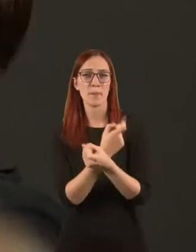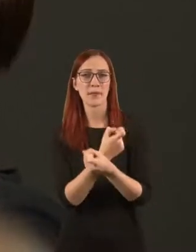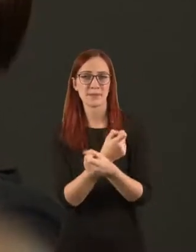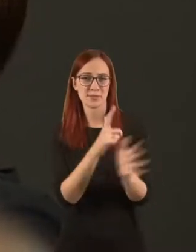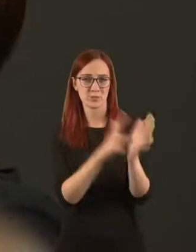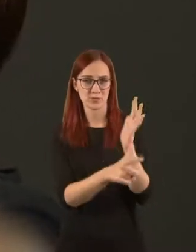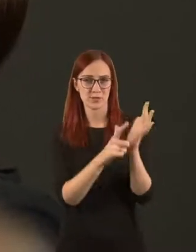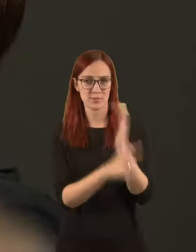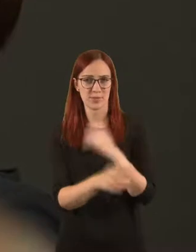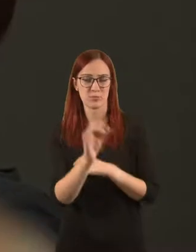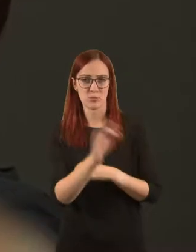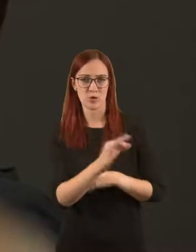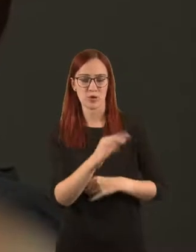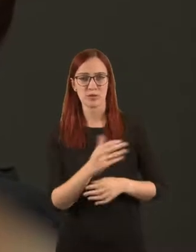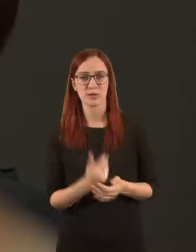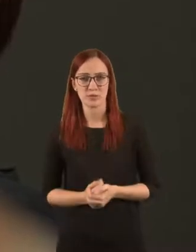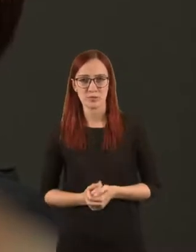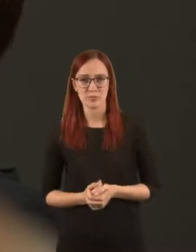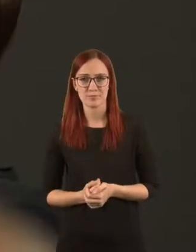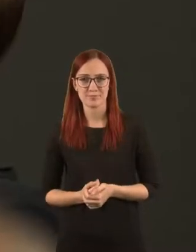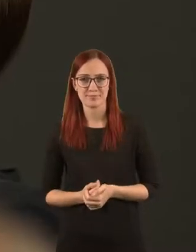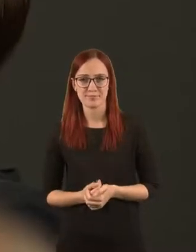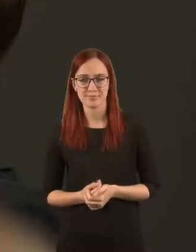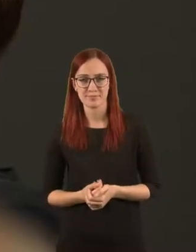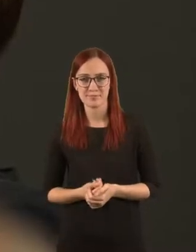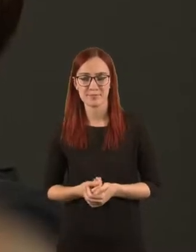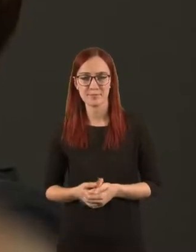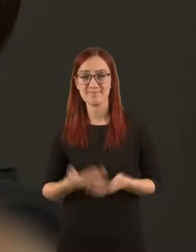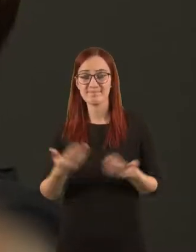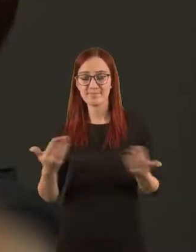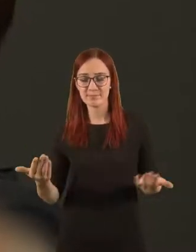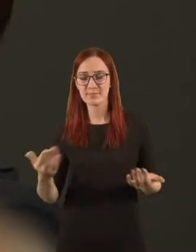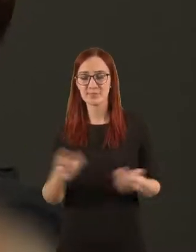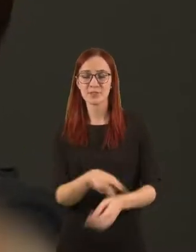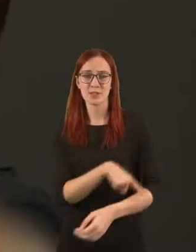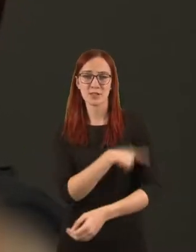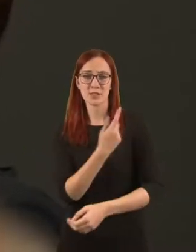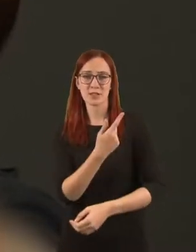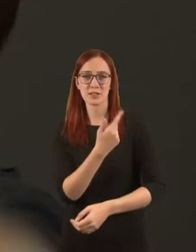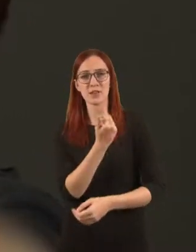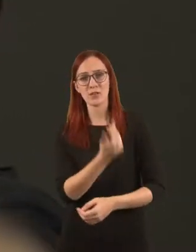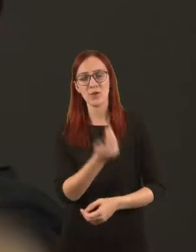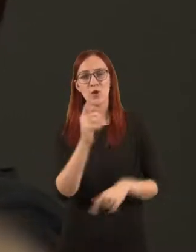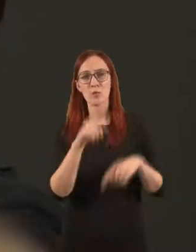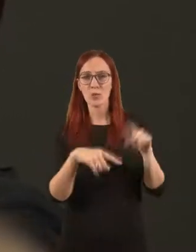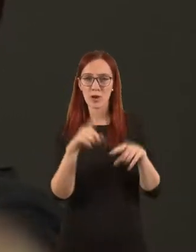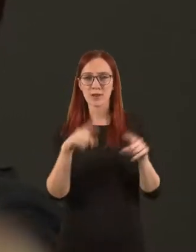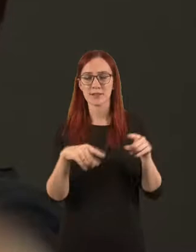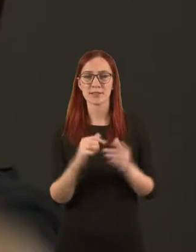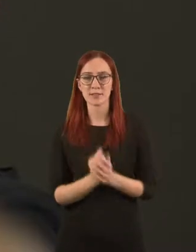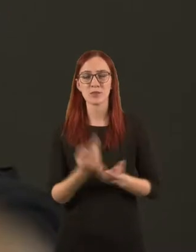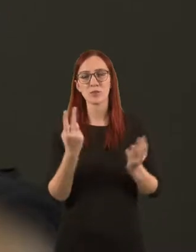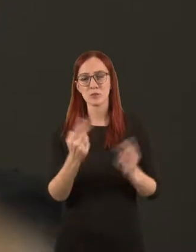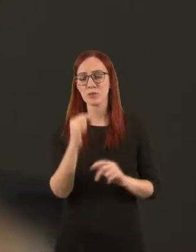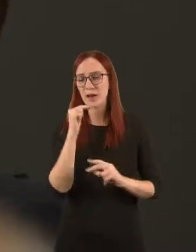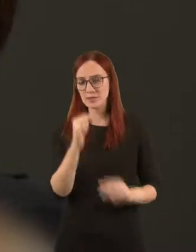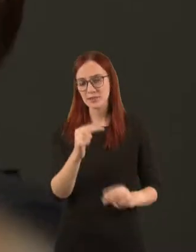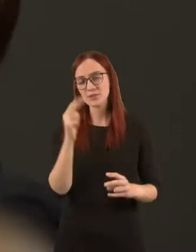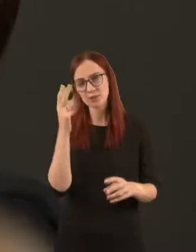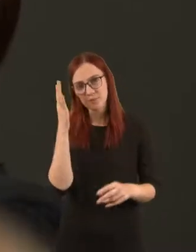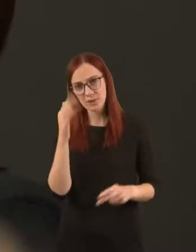And as a result, we have 70% of diesel cars, which is a result of a long-term